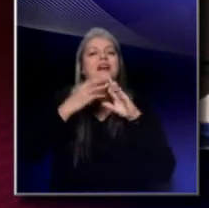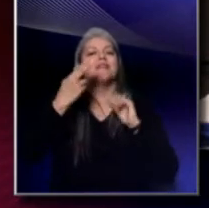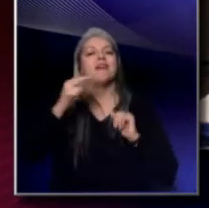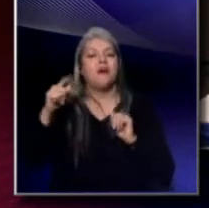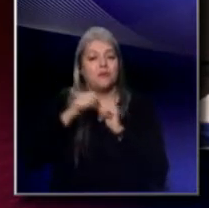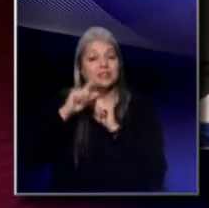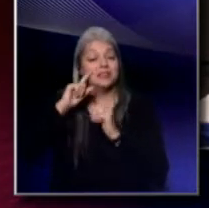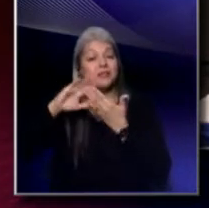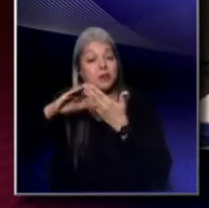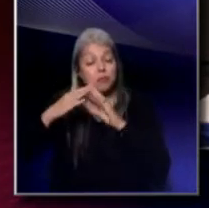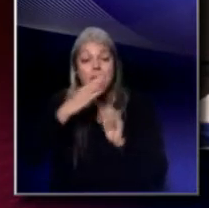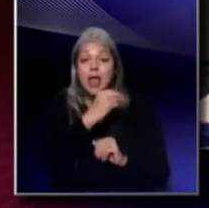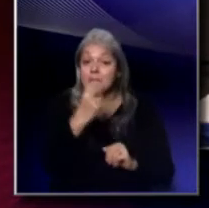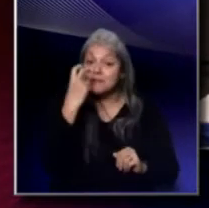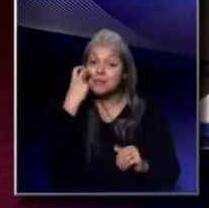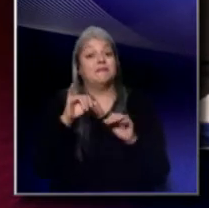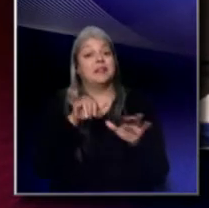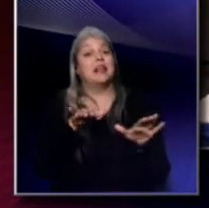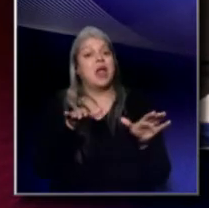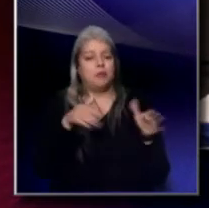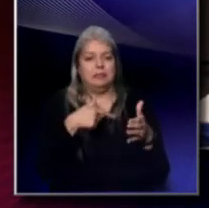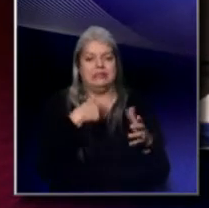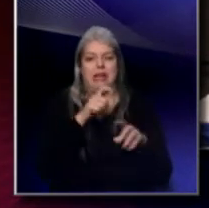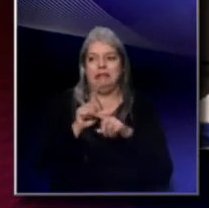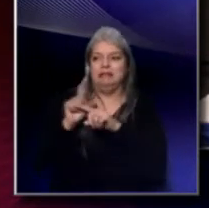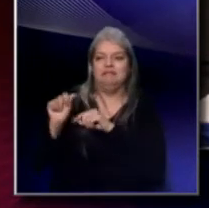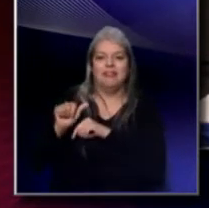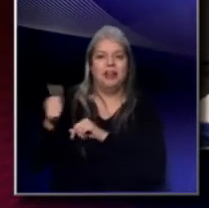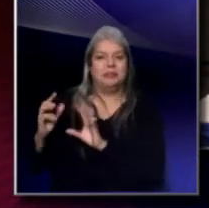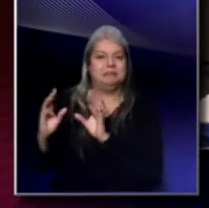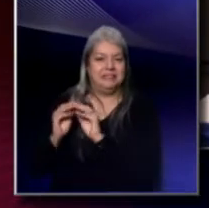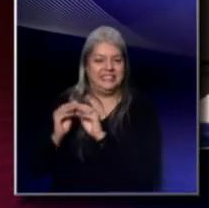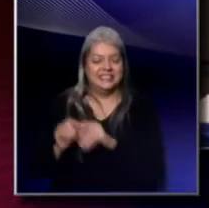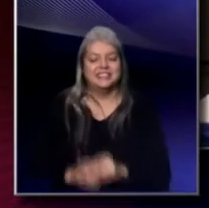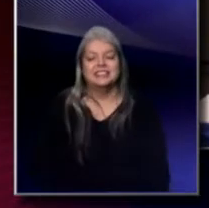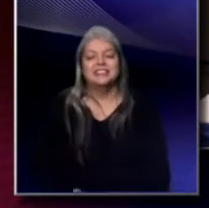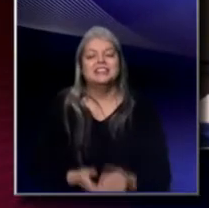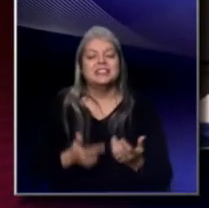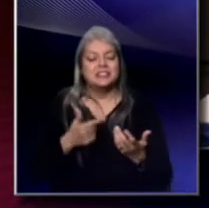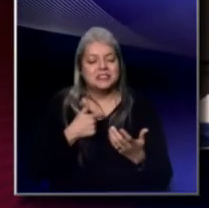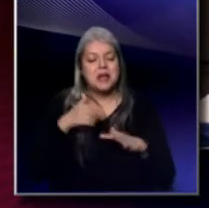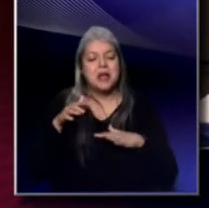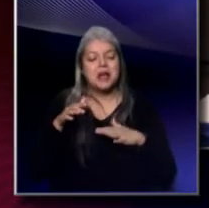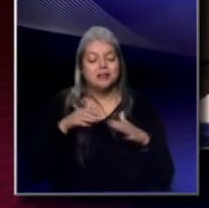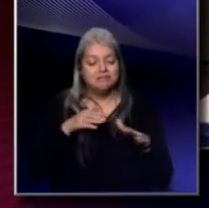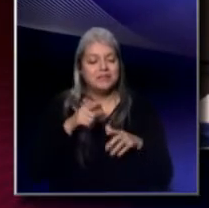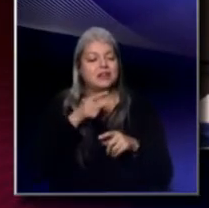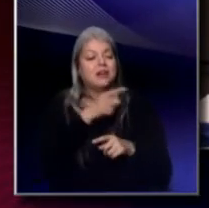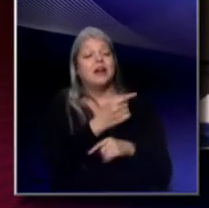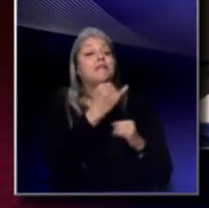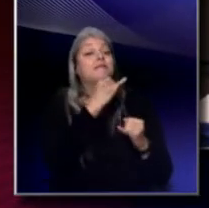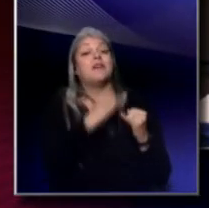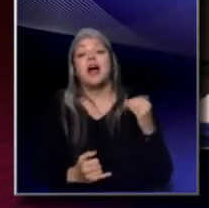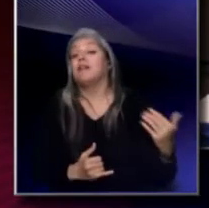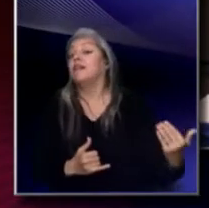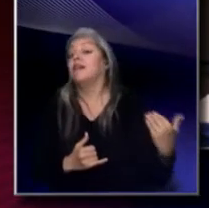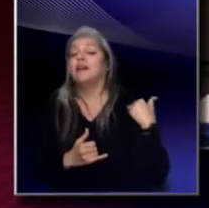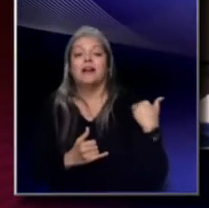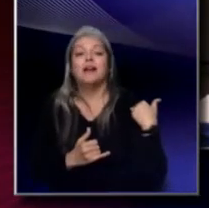community and the blind community here. I had to run to the next meeting. The final comment that I